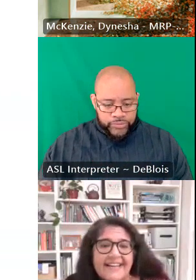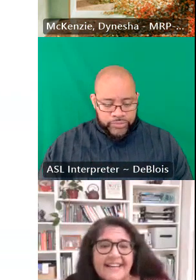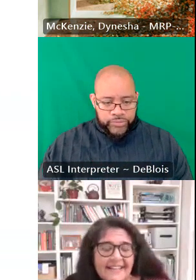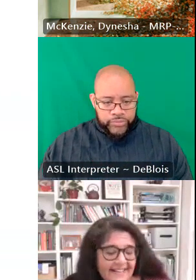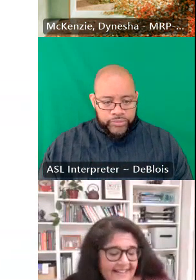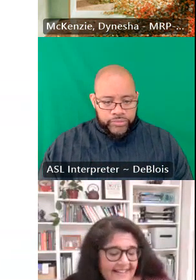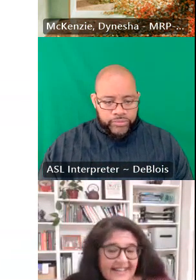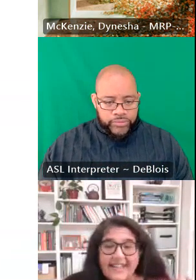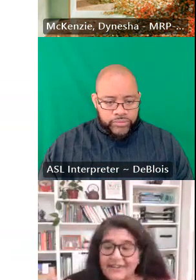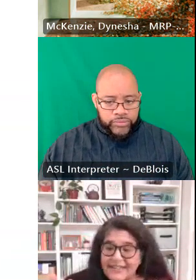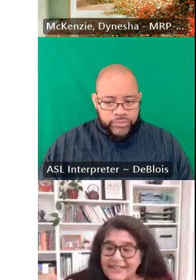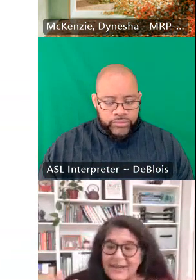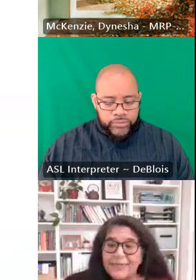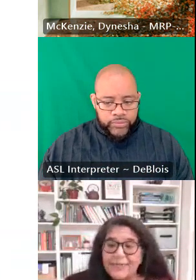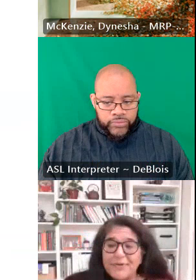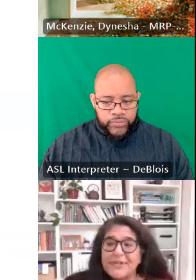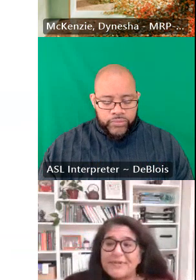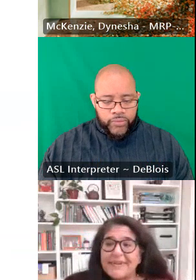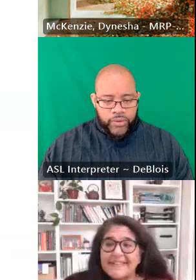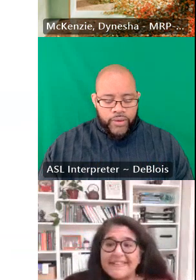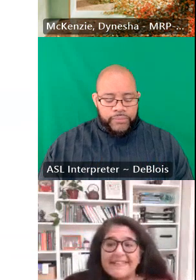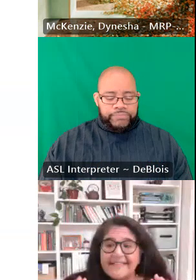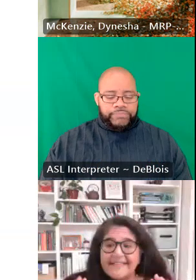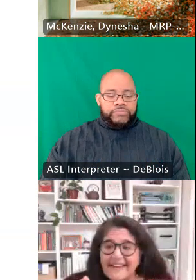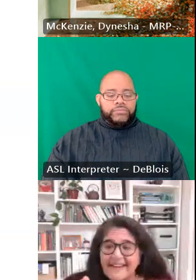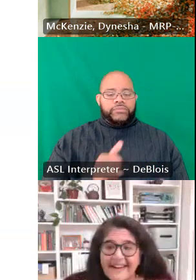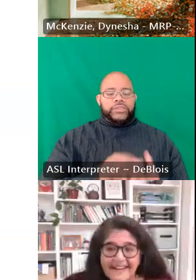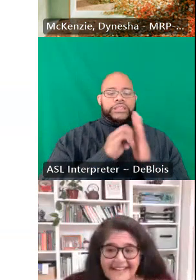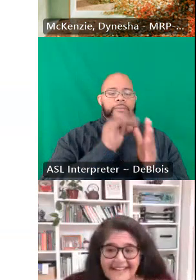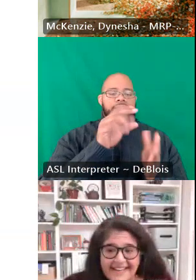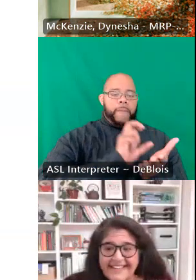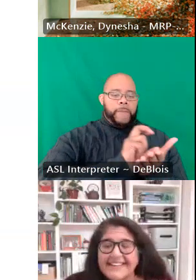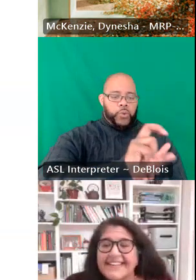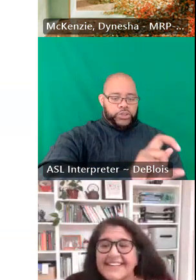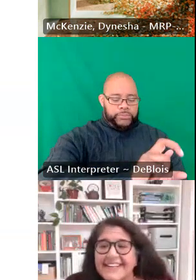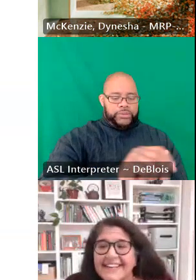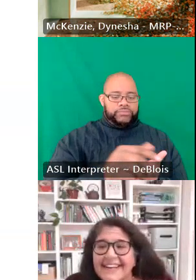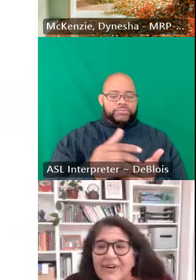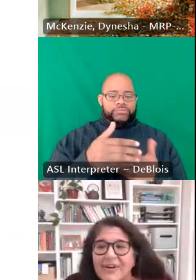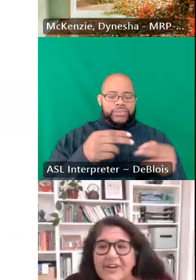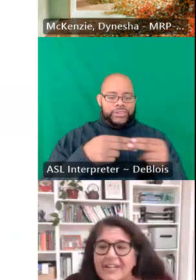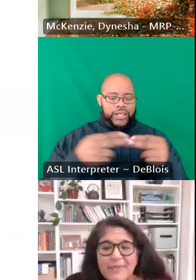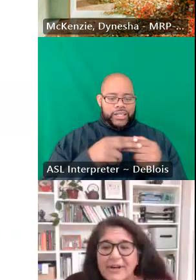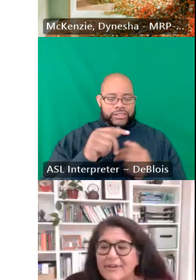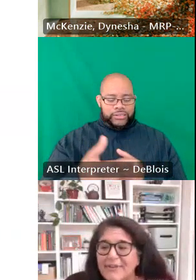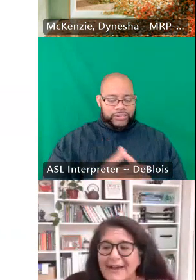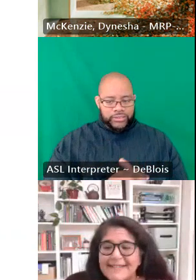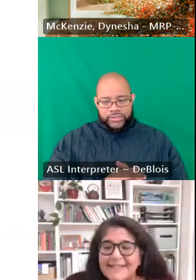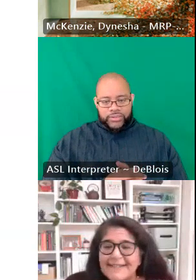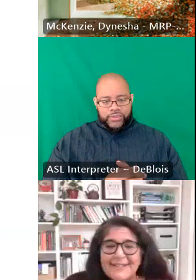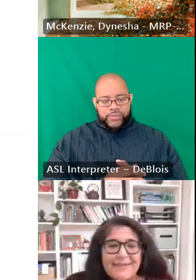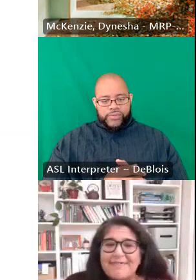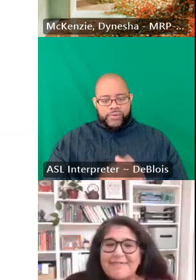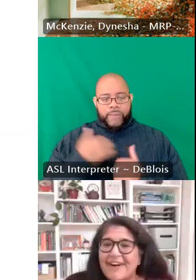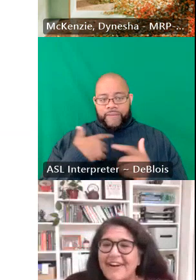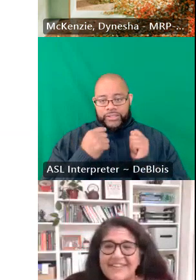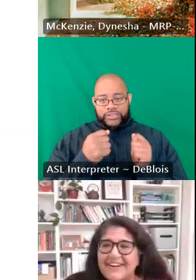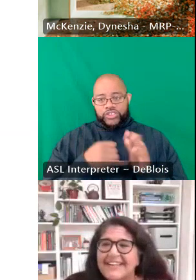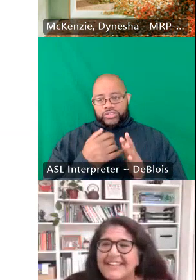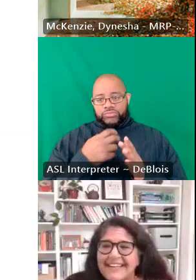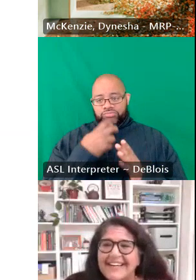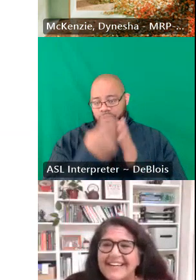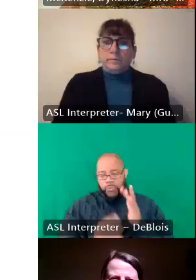Next slide. And there's an example of an apportionment. Next slide. Courtney, I'm going to go fast, so just jump